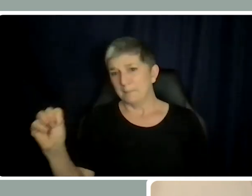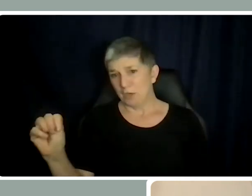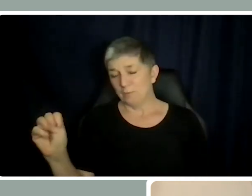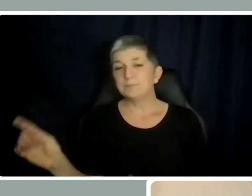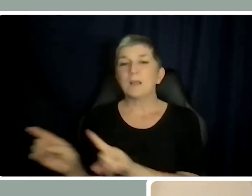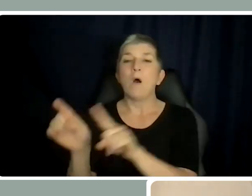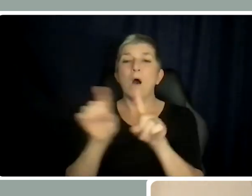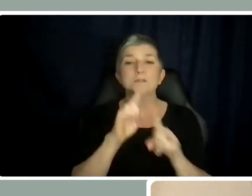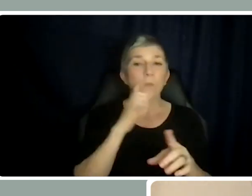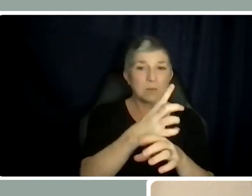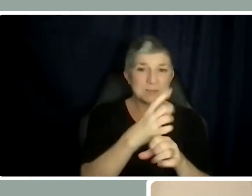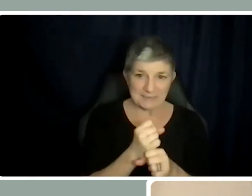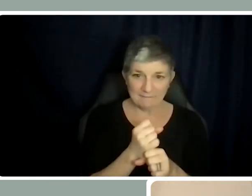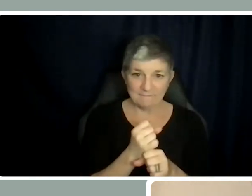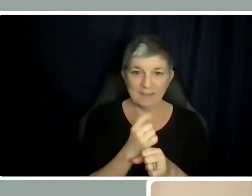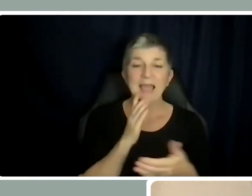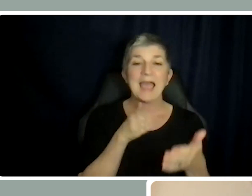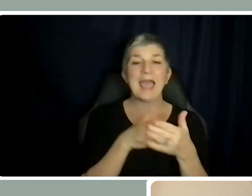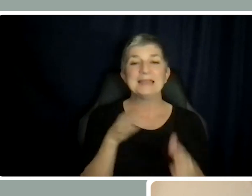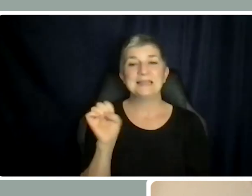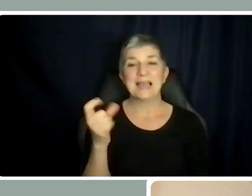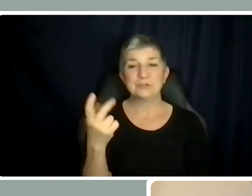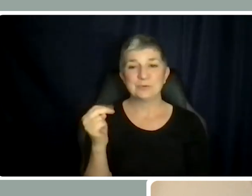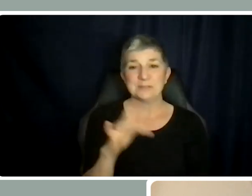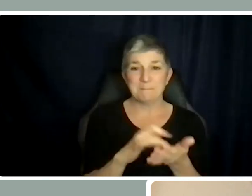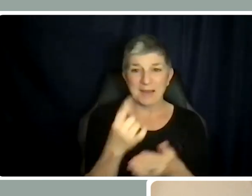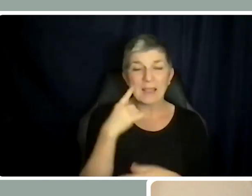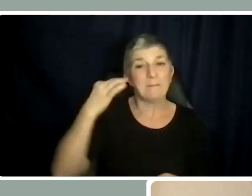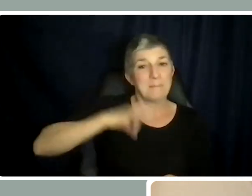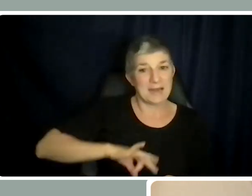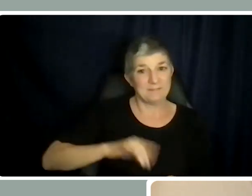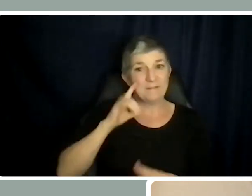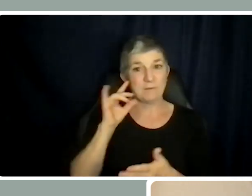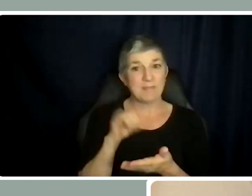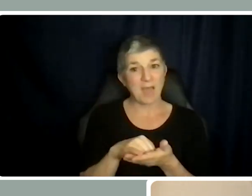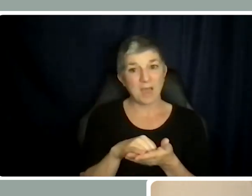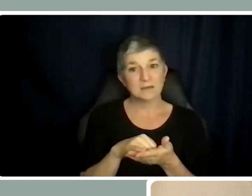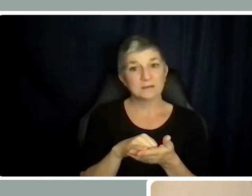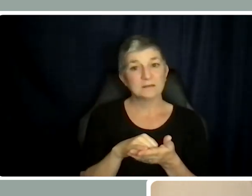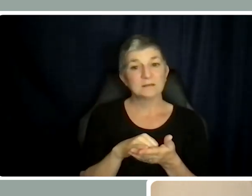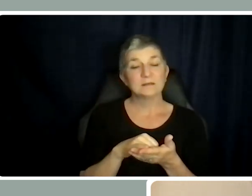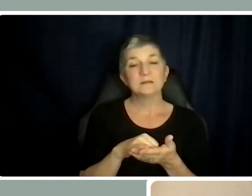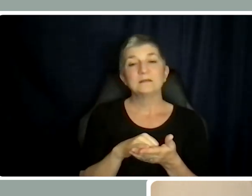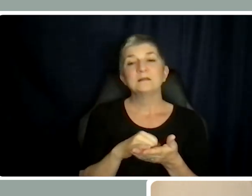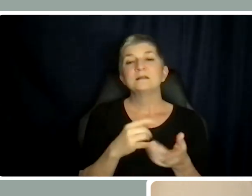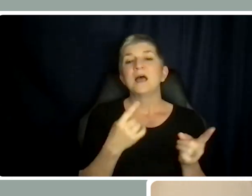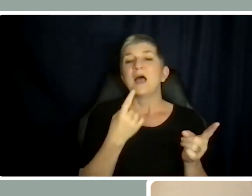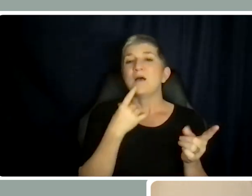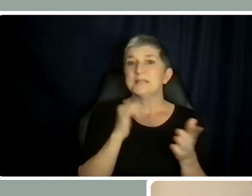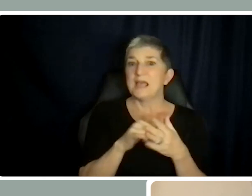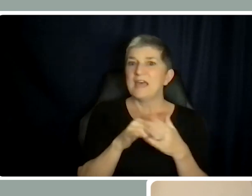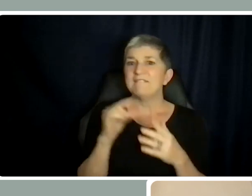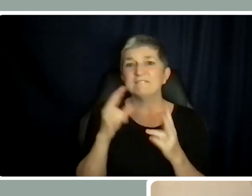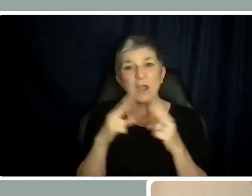going to get an anti-estrogen medication and benefit from that anti-estrogen medication. I would say in that sort of super, super